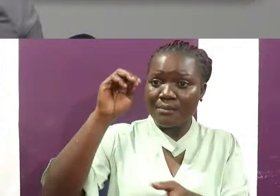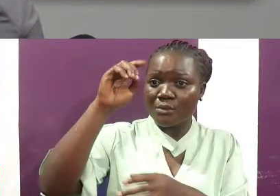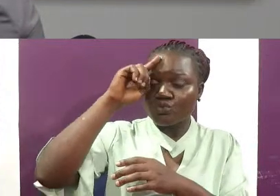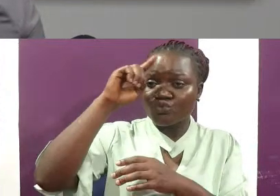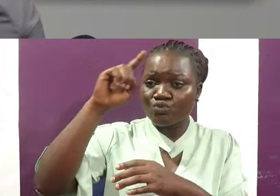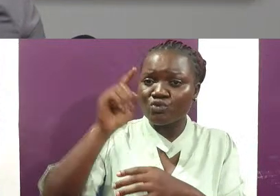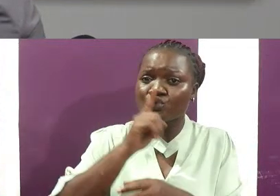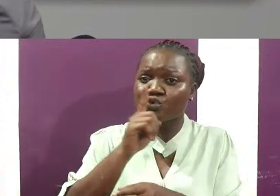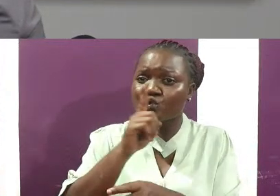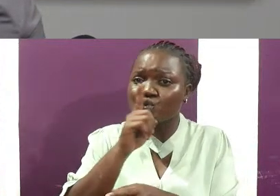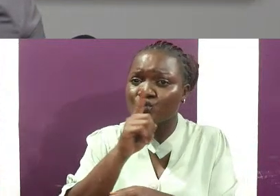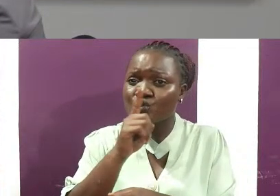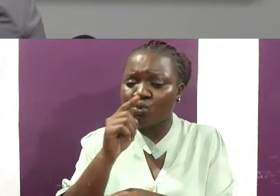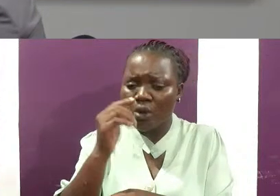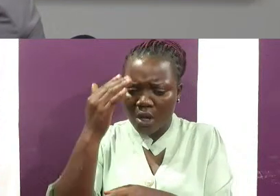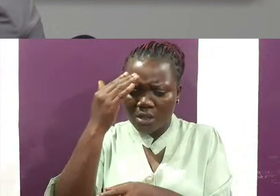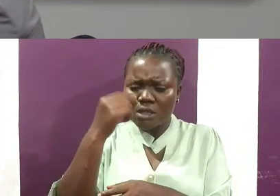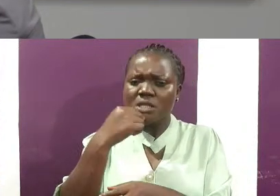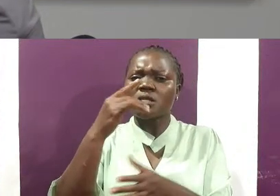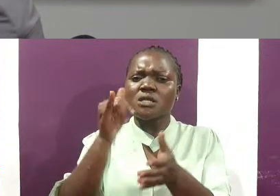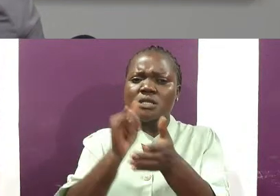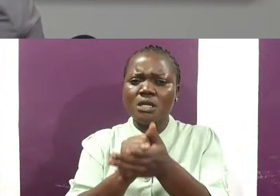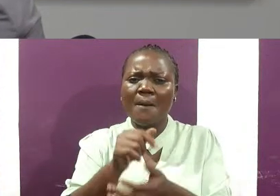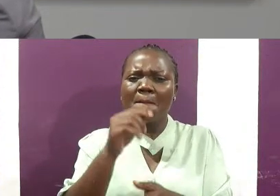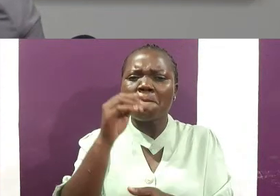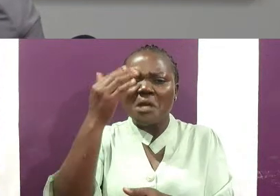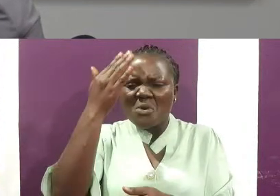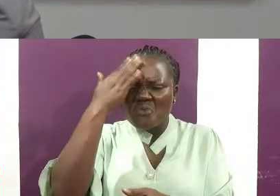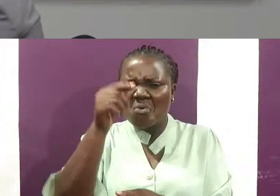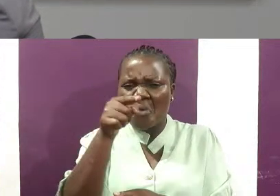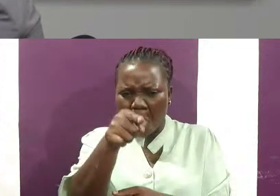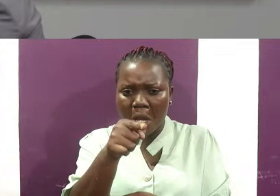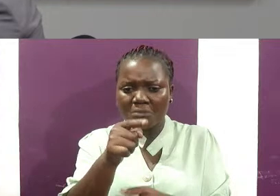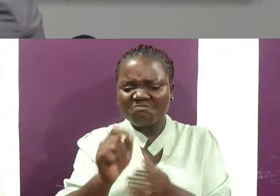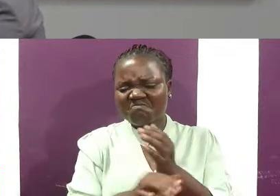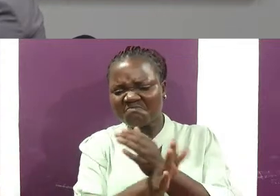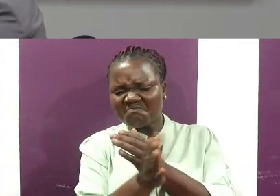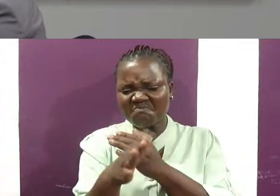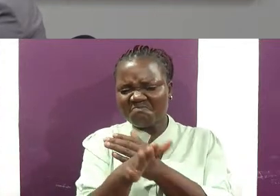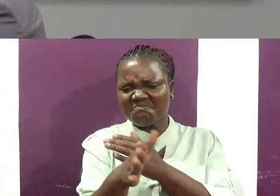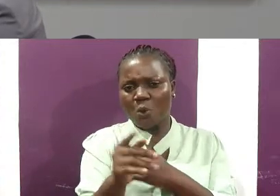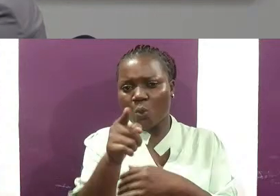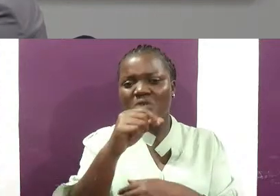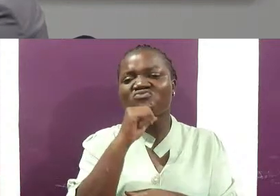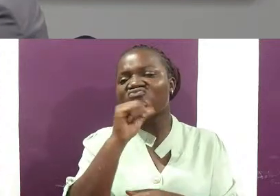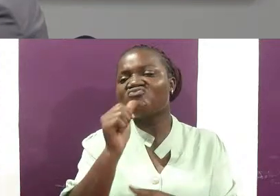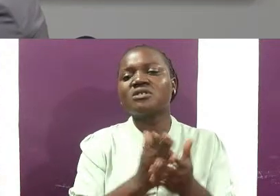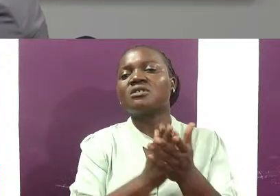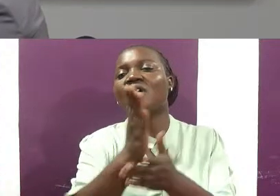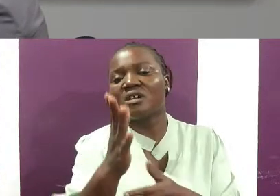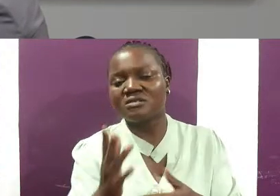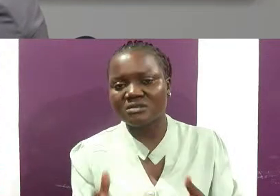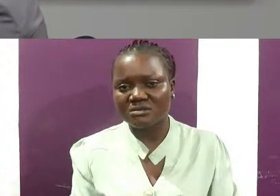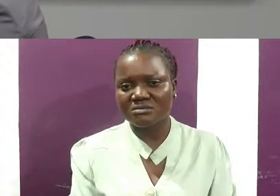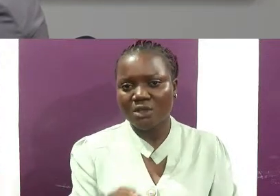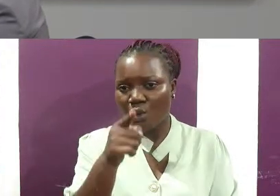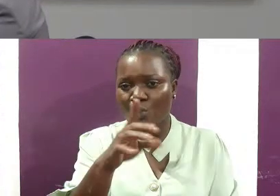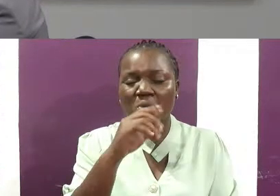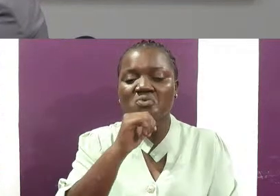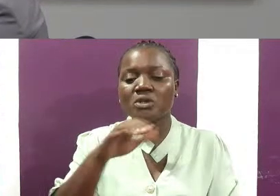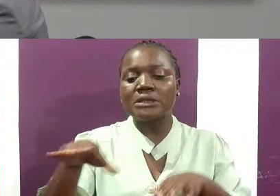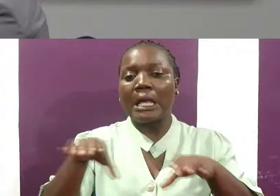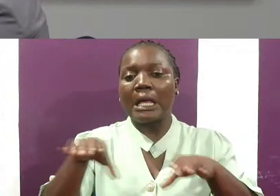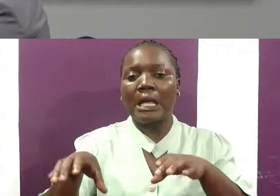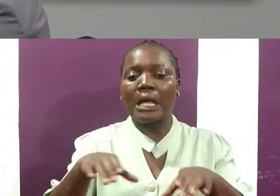what he's doing. He's pretending to be this man so that he can get in and then take us all to prison exactly. or kill